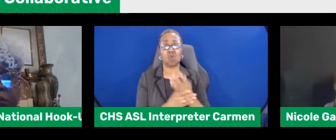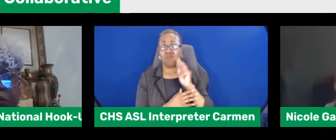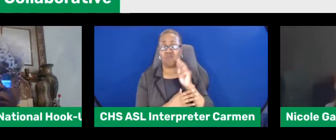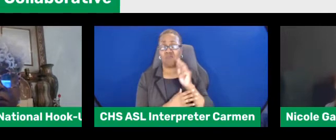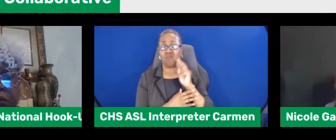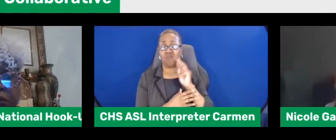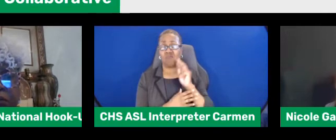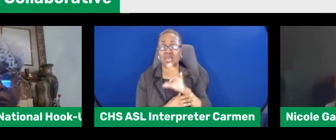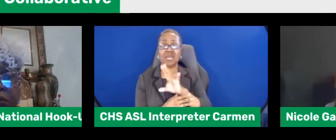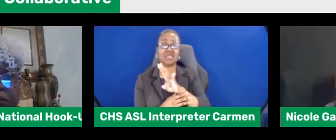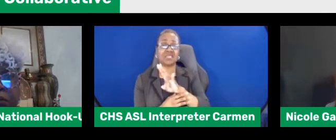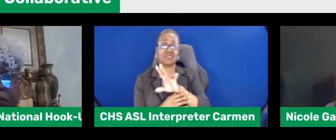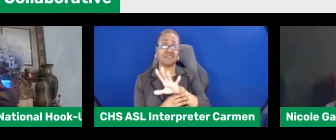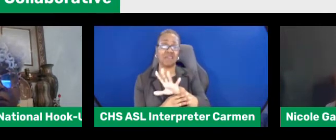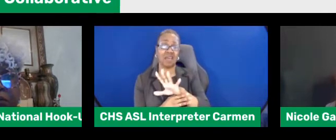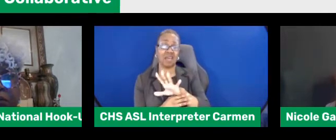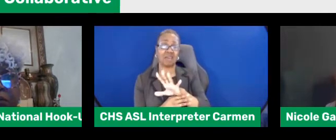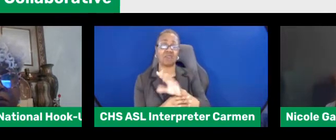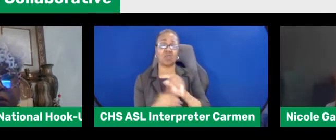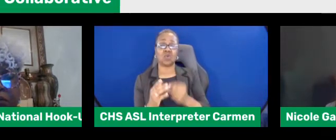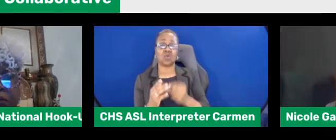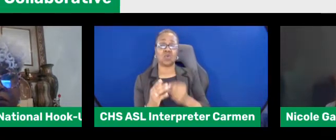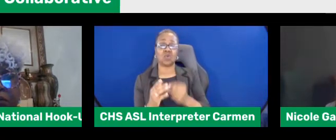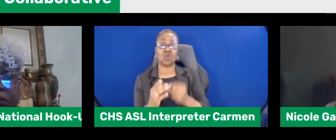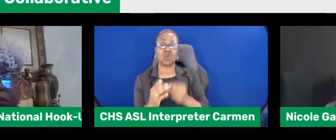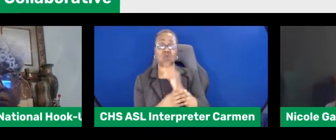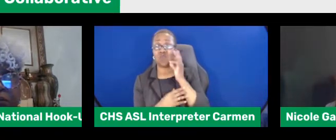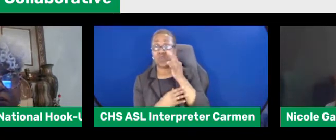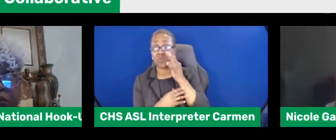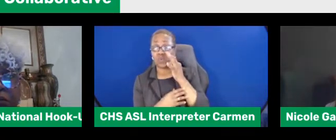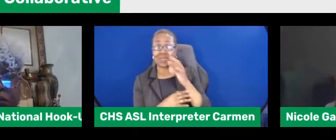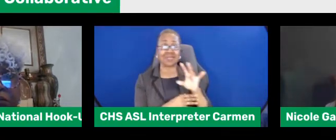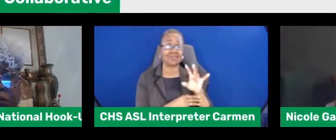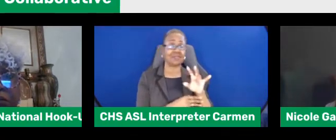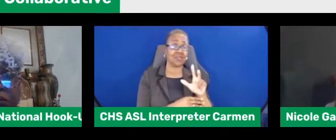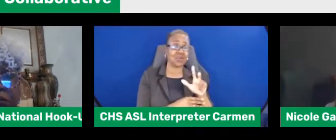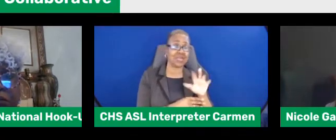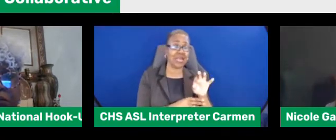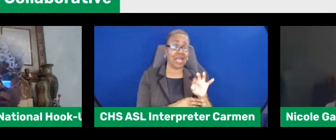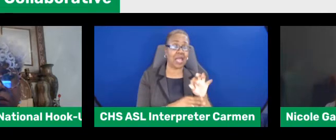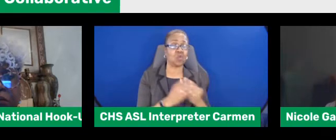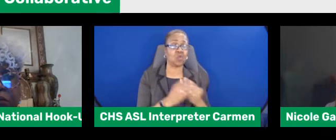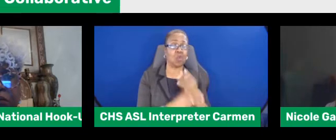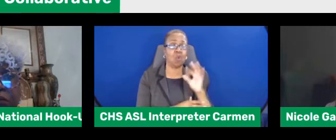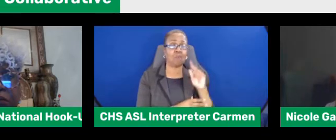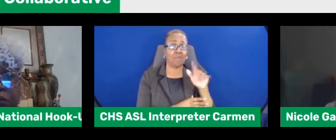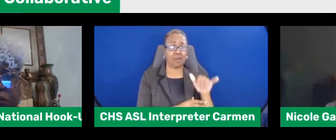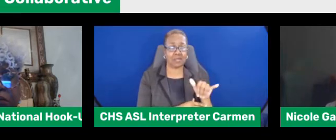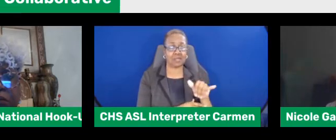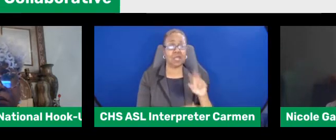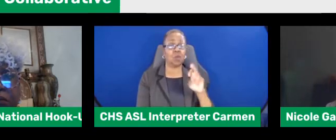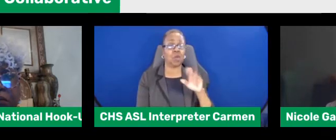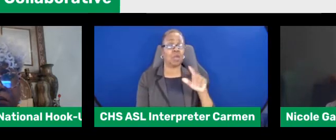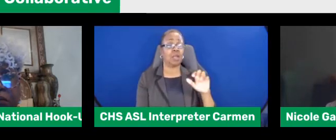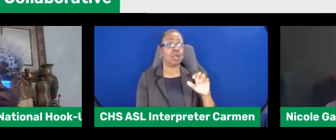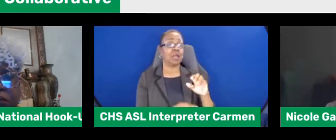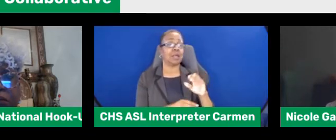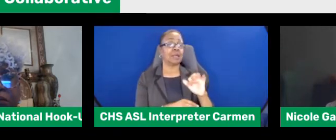fruit, and 39 farms growing berries. Will County is in a